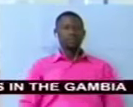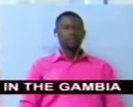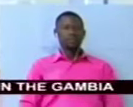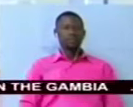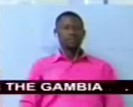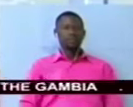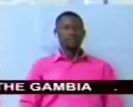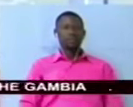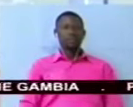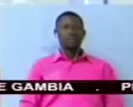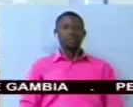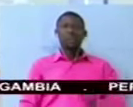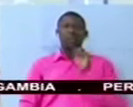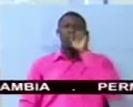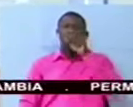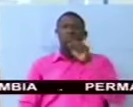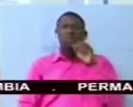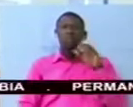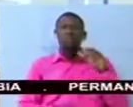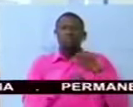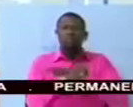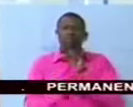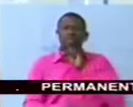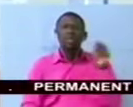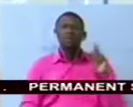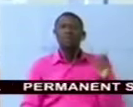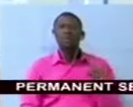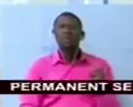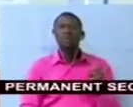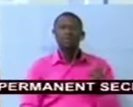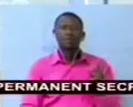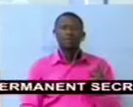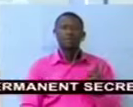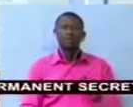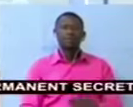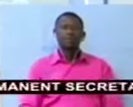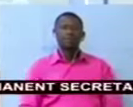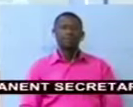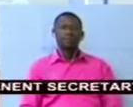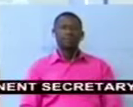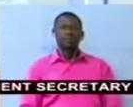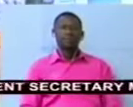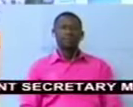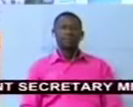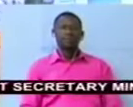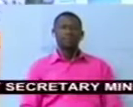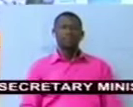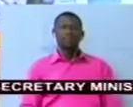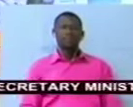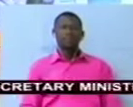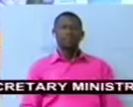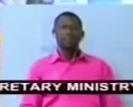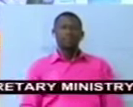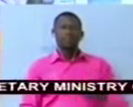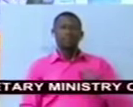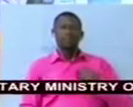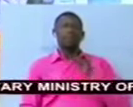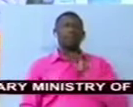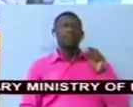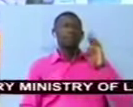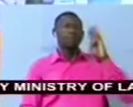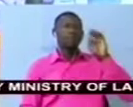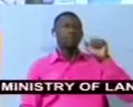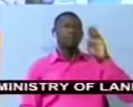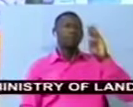What are your full names, please? Nakanga Tudak, Nakanga Santa. Sumatur Babukar. My name is